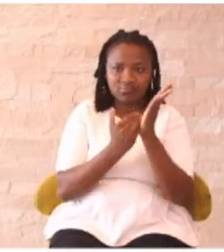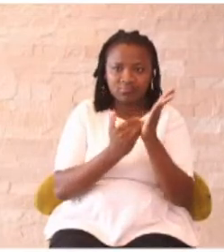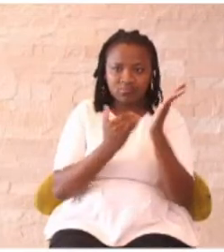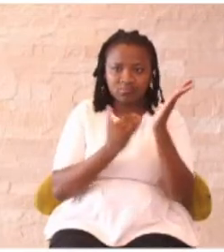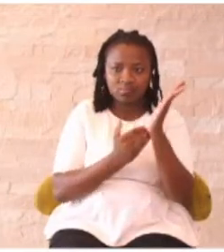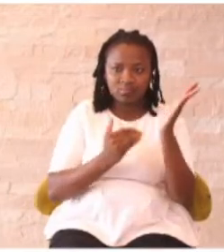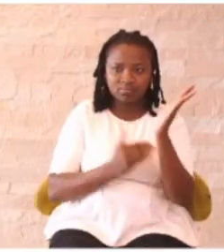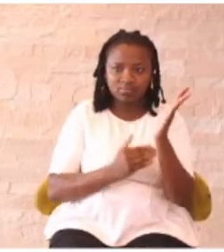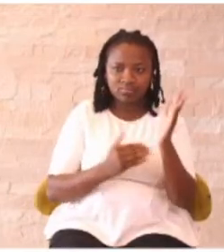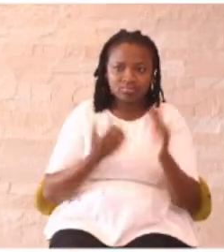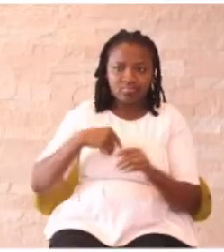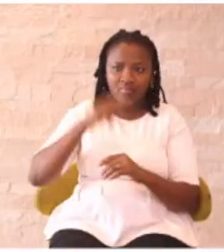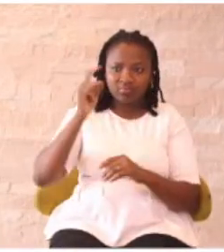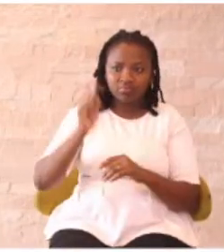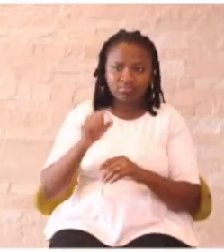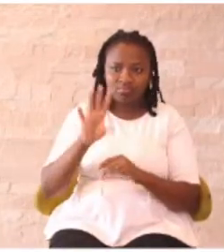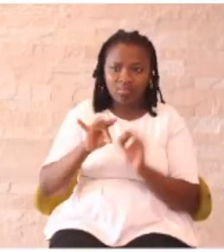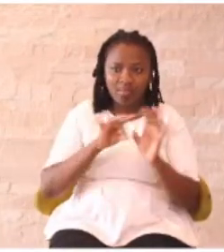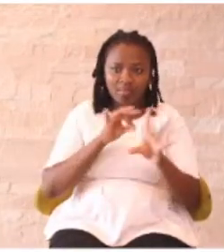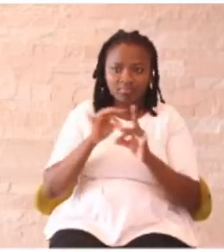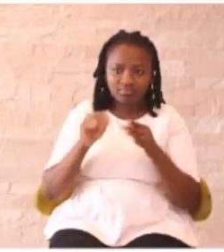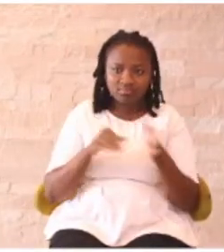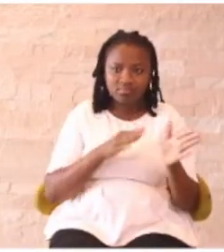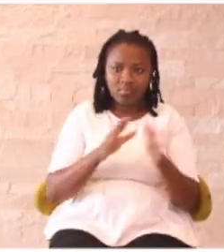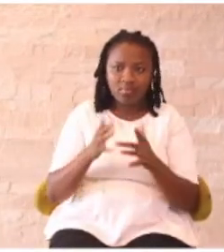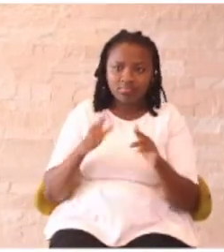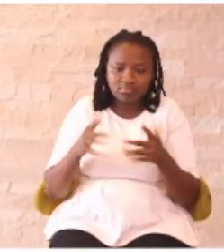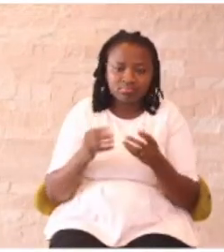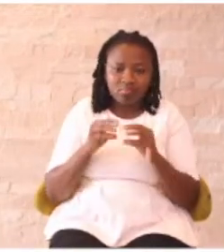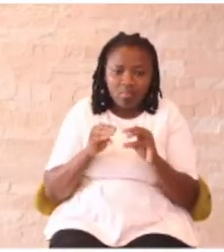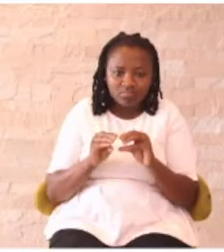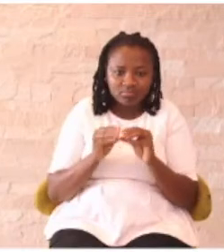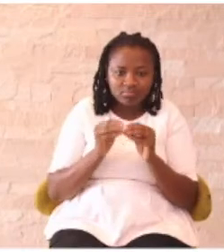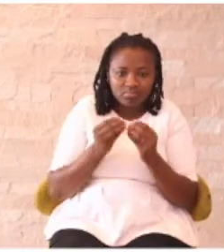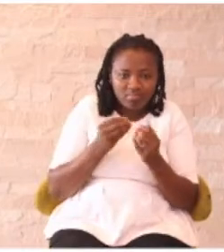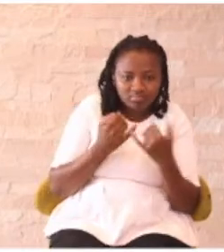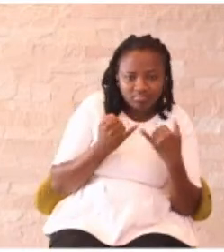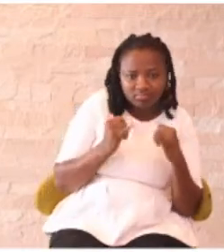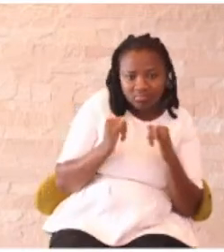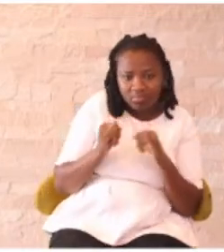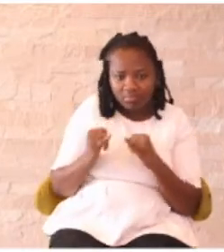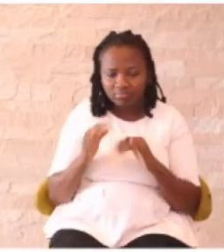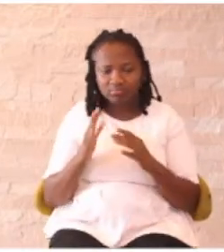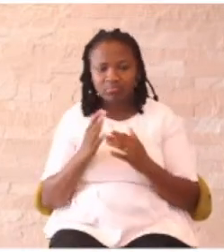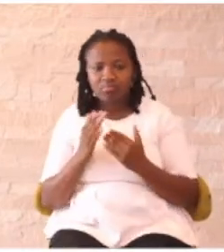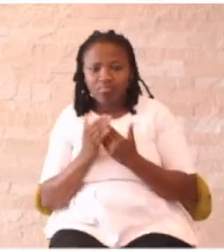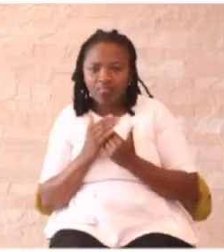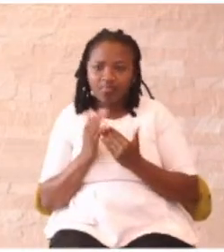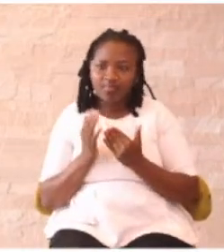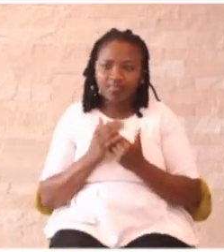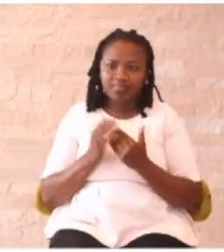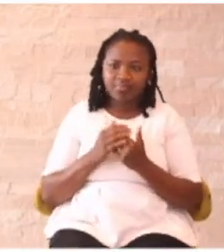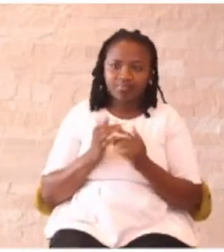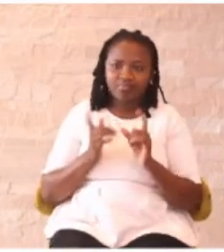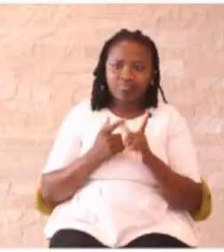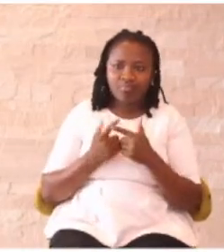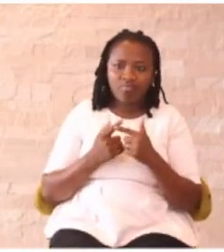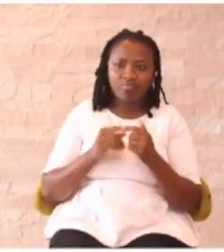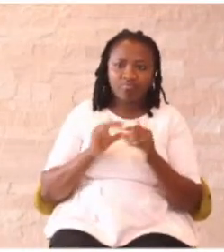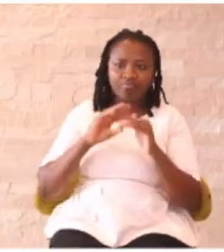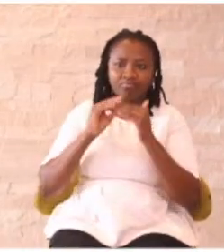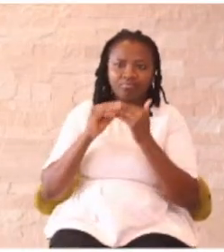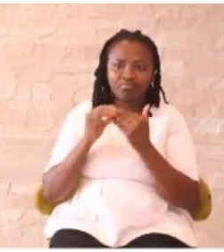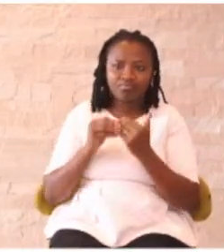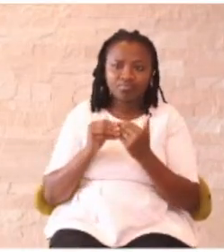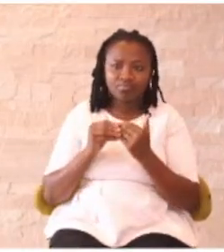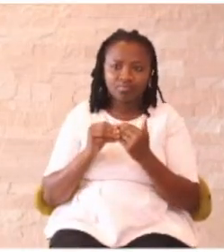we had to find a way of really massaging them and creating like an environment, like